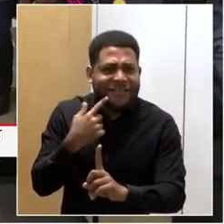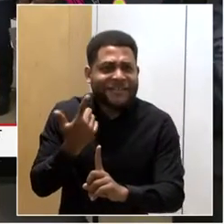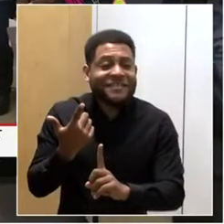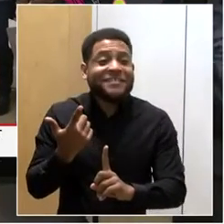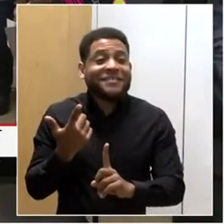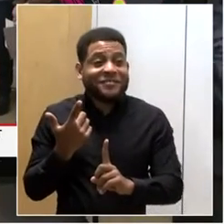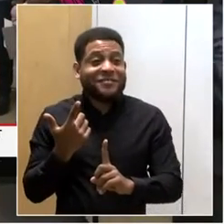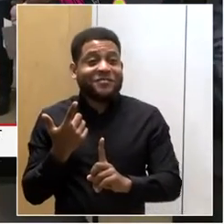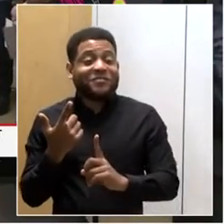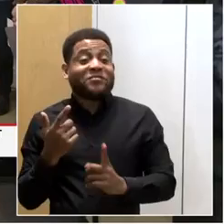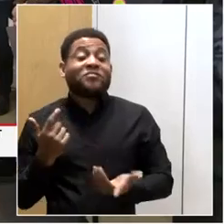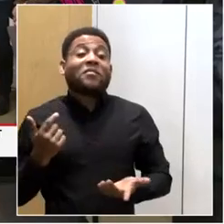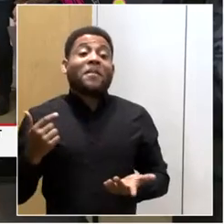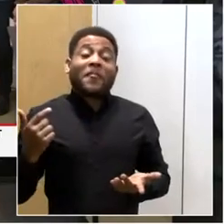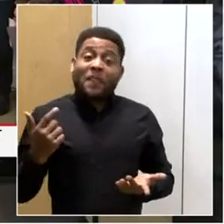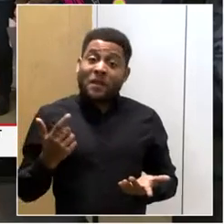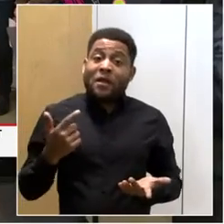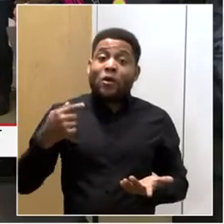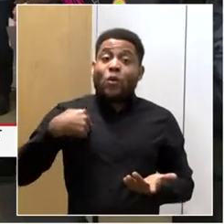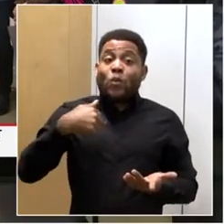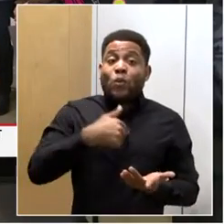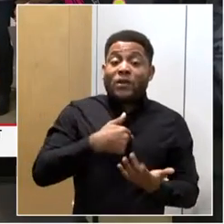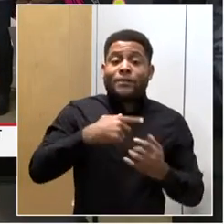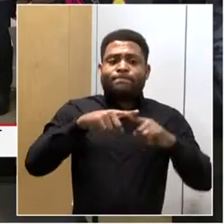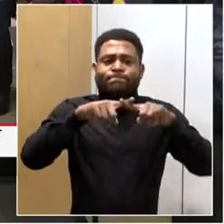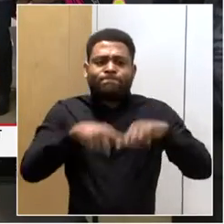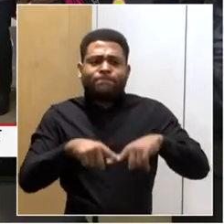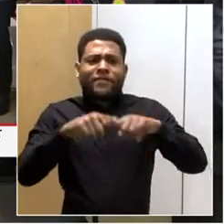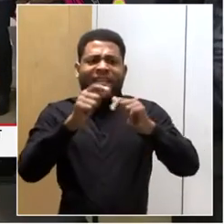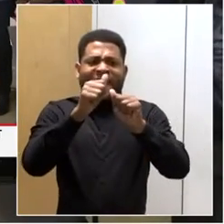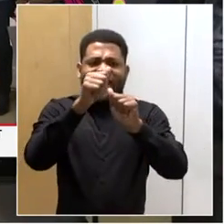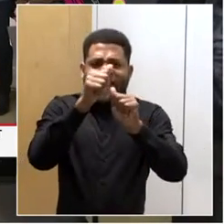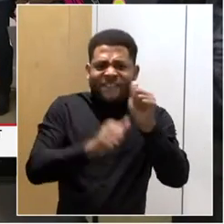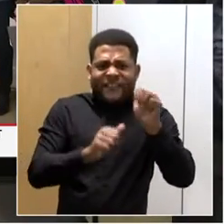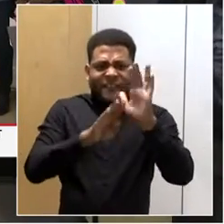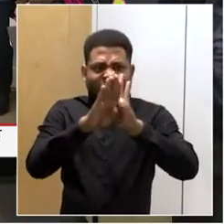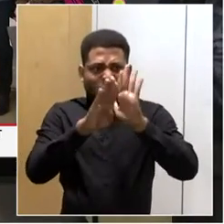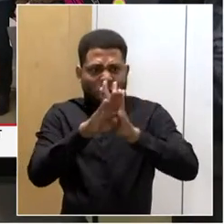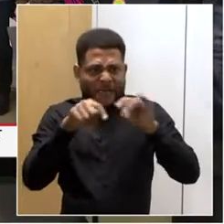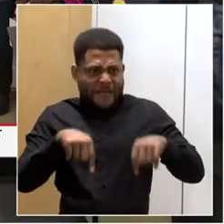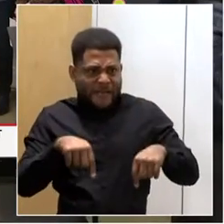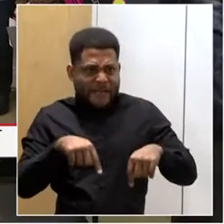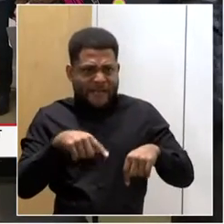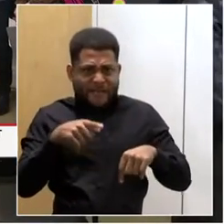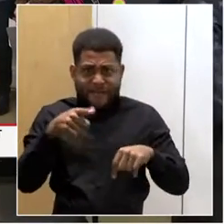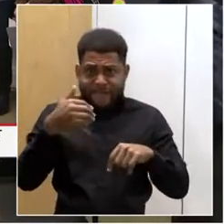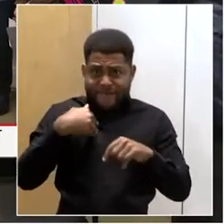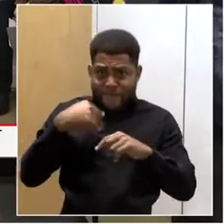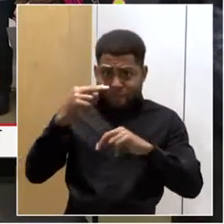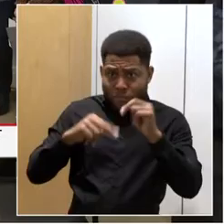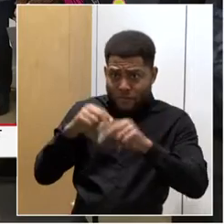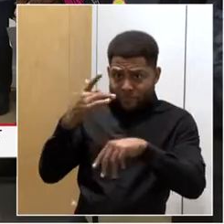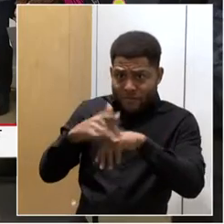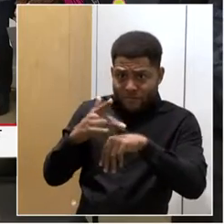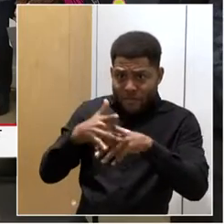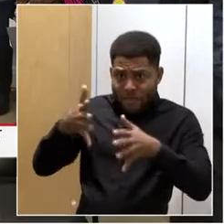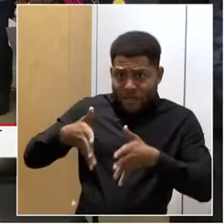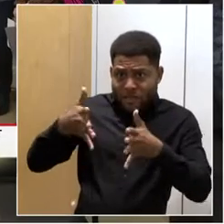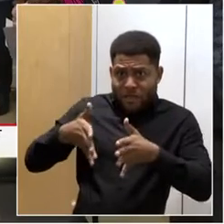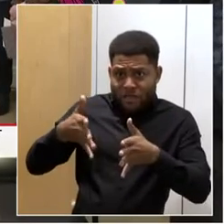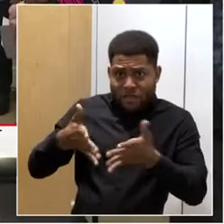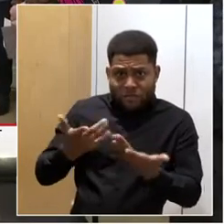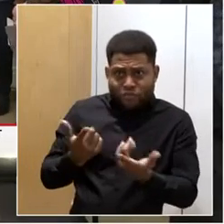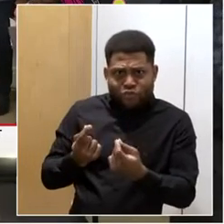on nearly every leading developer in this city to open up their vacant properties without a financial reward for over